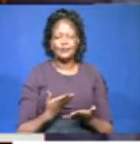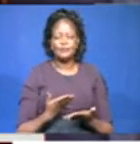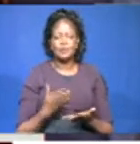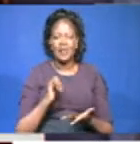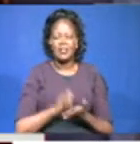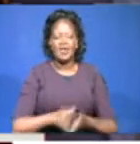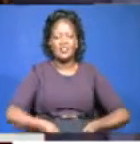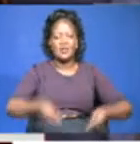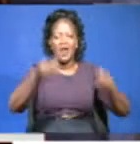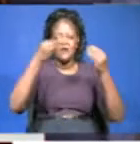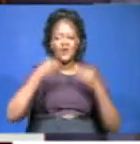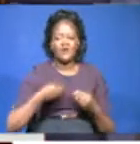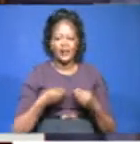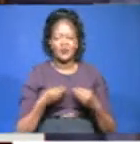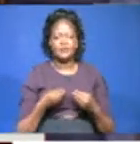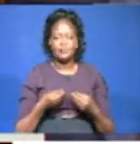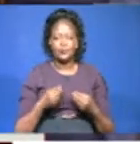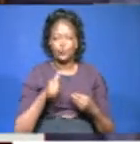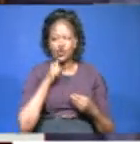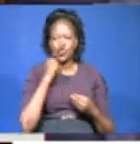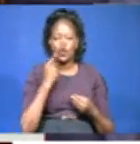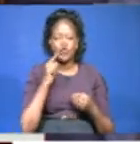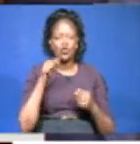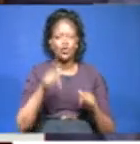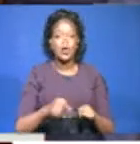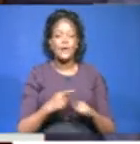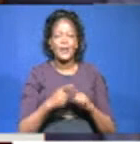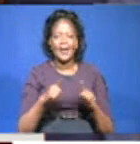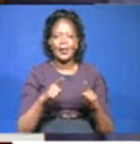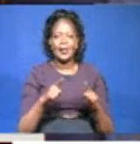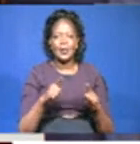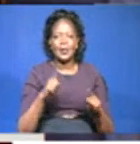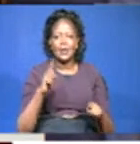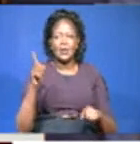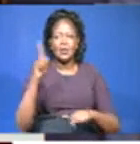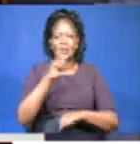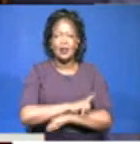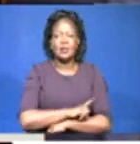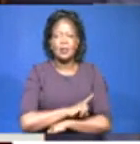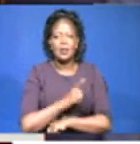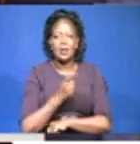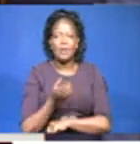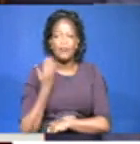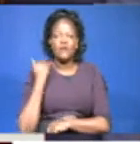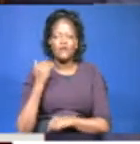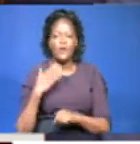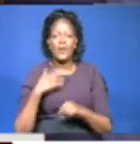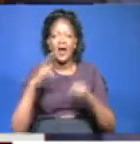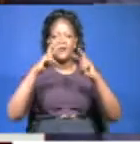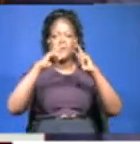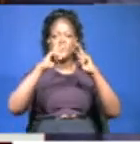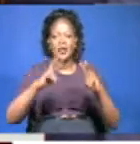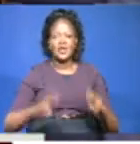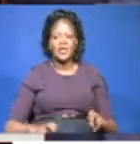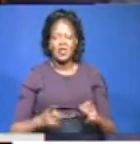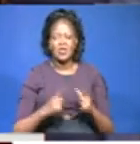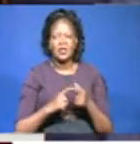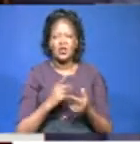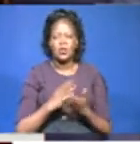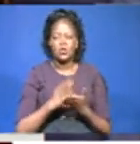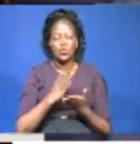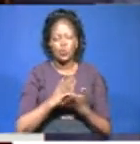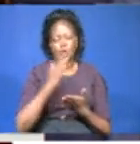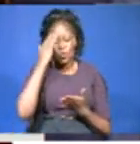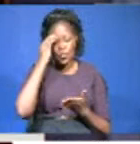me, not only today, but the day just before my vetting. And I am sure with their